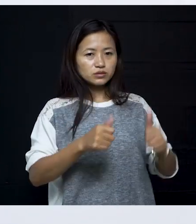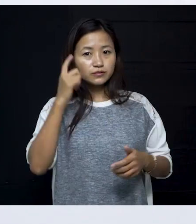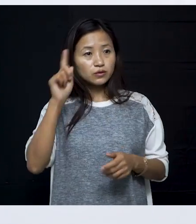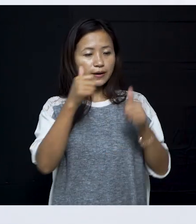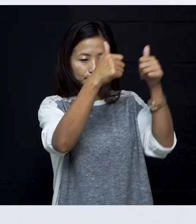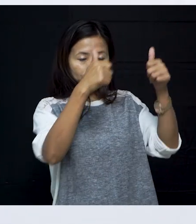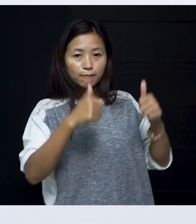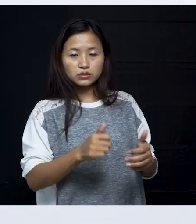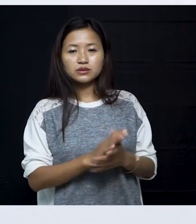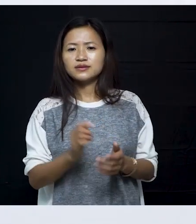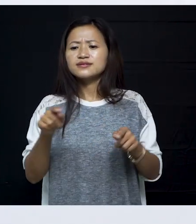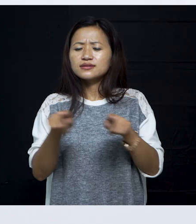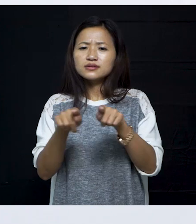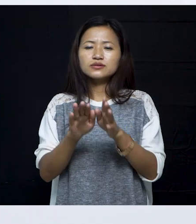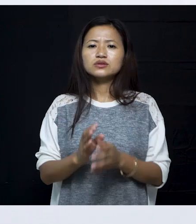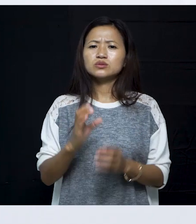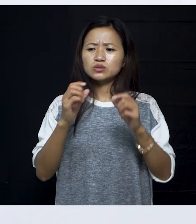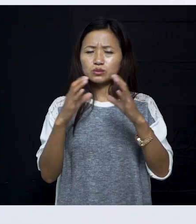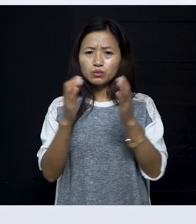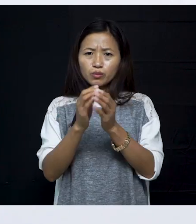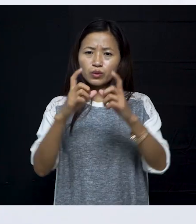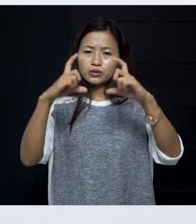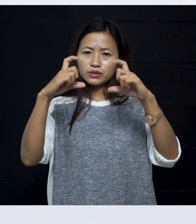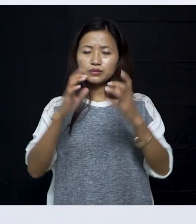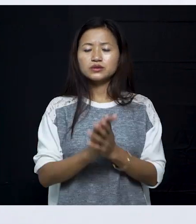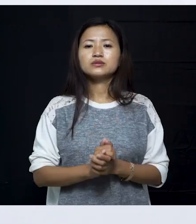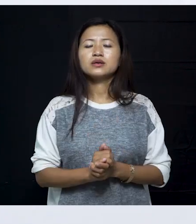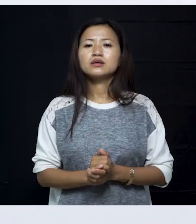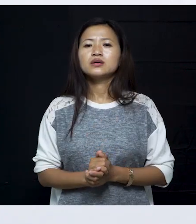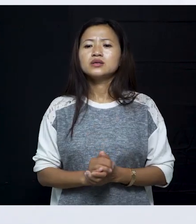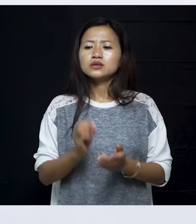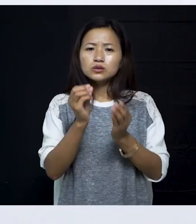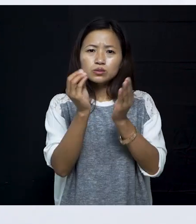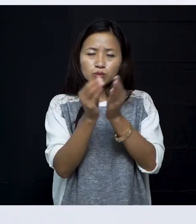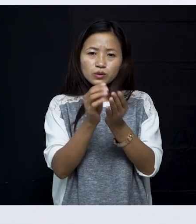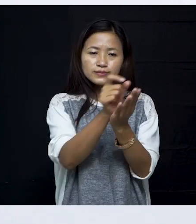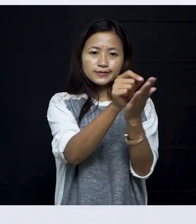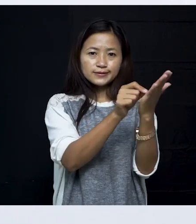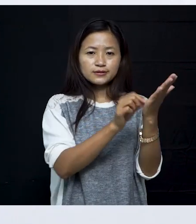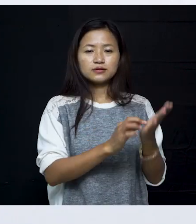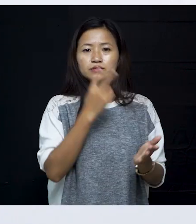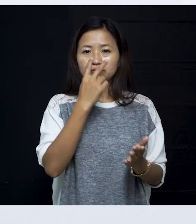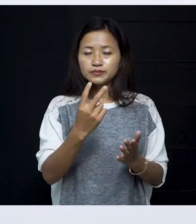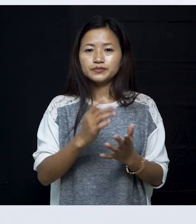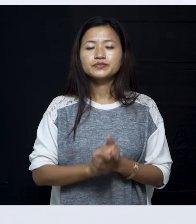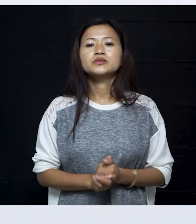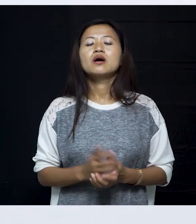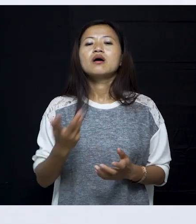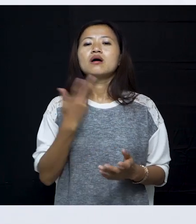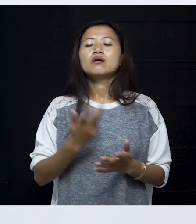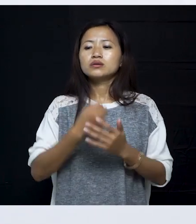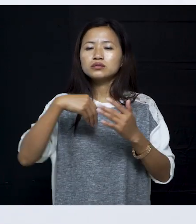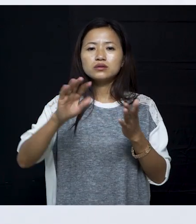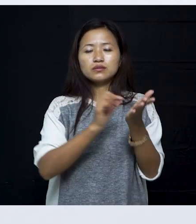here. Now, under this kind of small captions, you can add further small details in your poster writing. For instance, how are